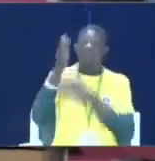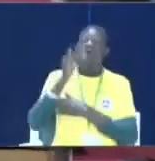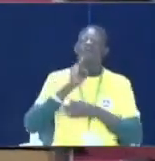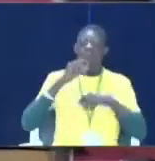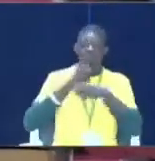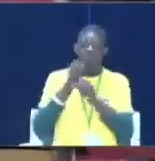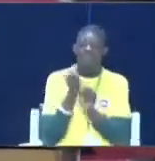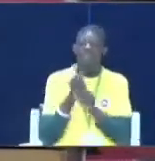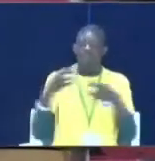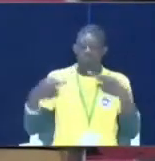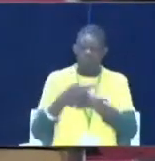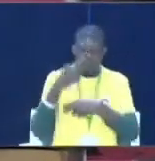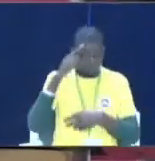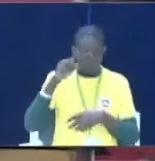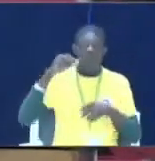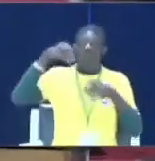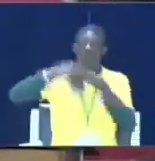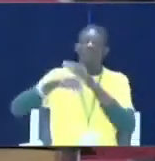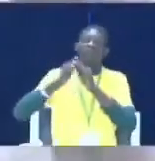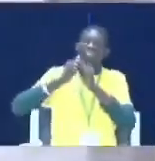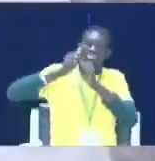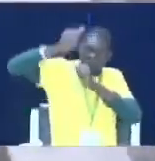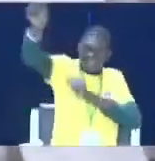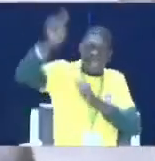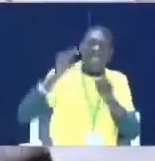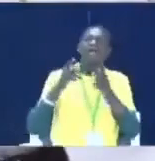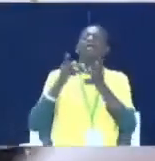making room for you, even in distant countries.